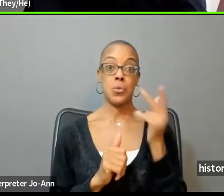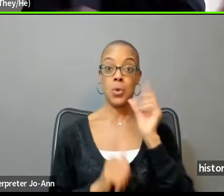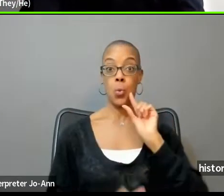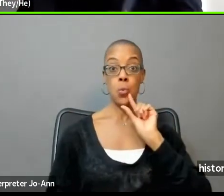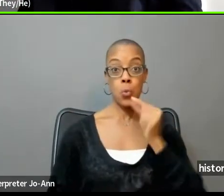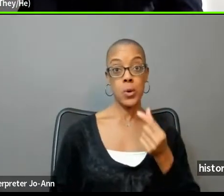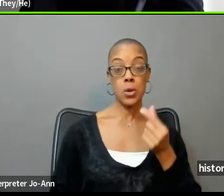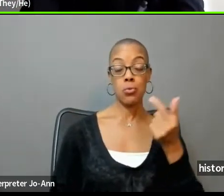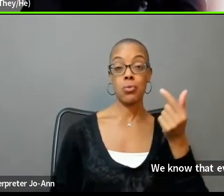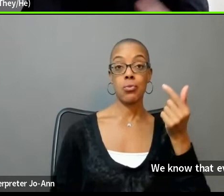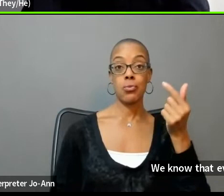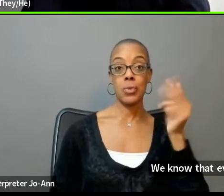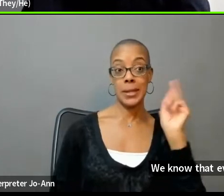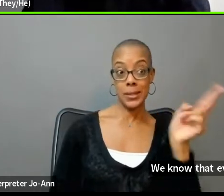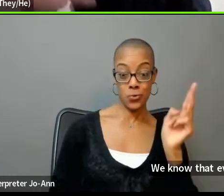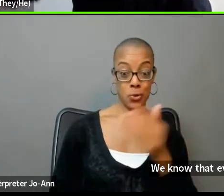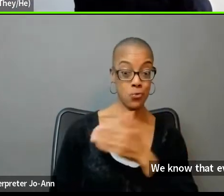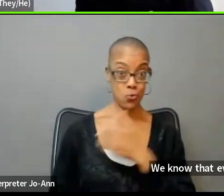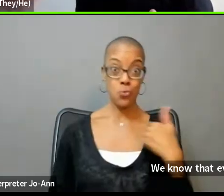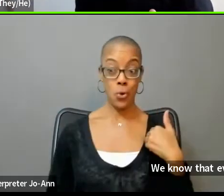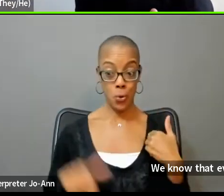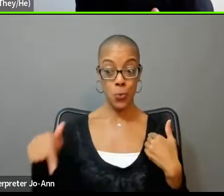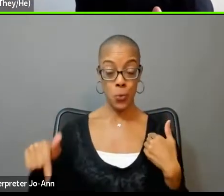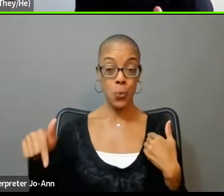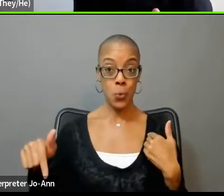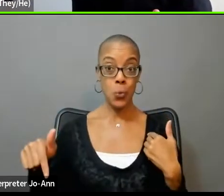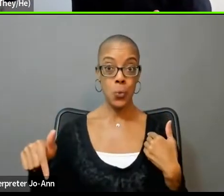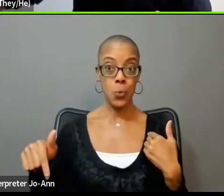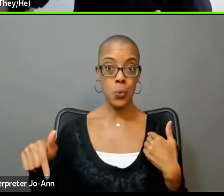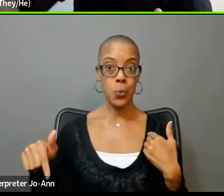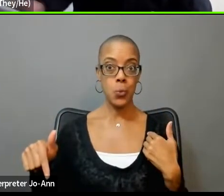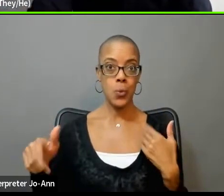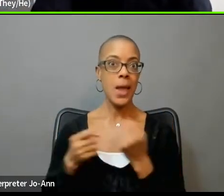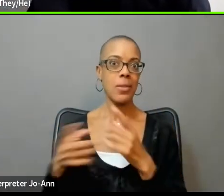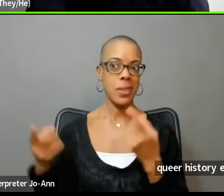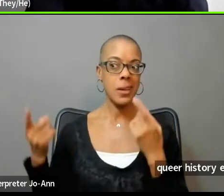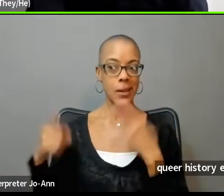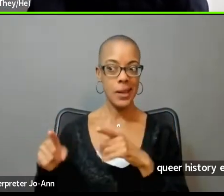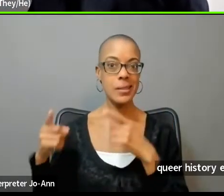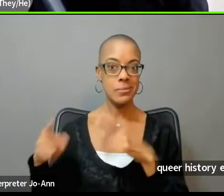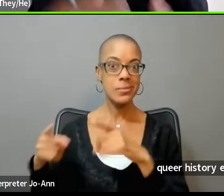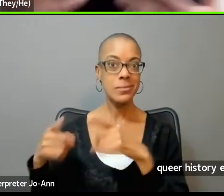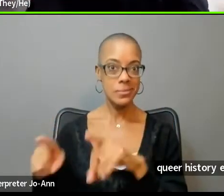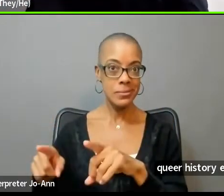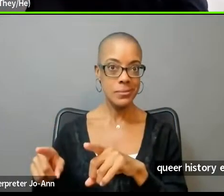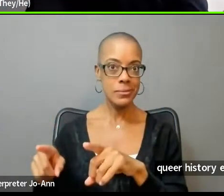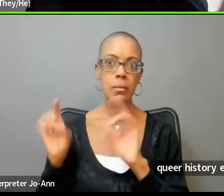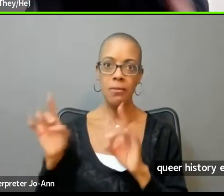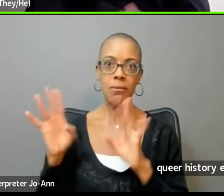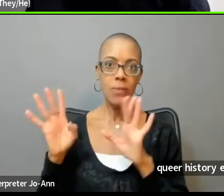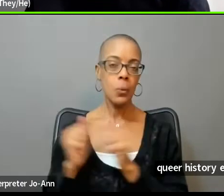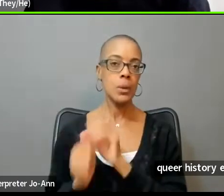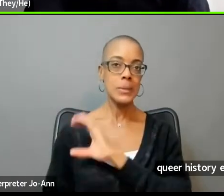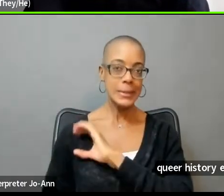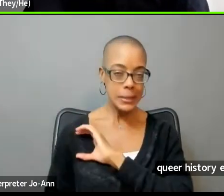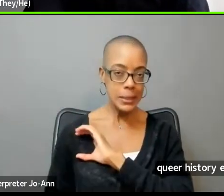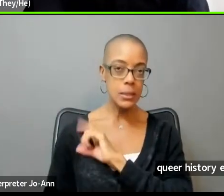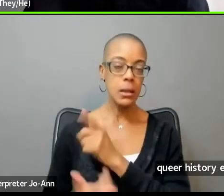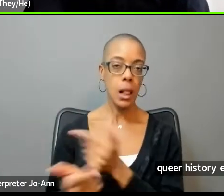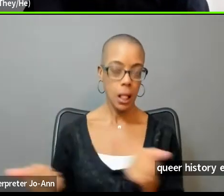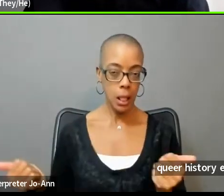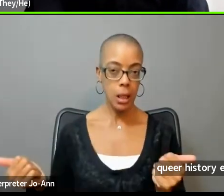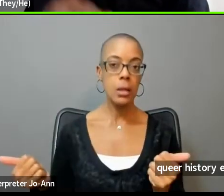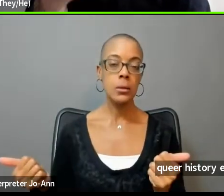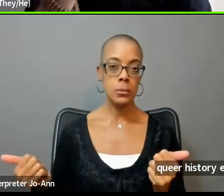history, even in Toronto, the things that have happened that's been violent with the police, the